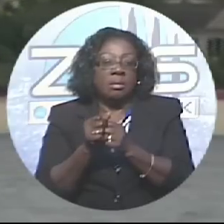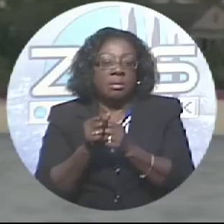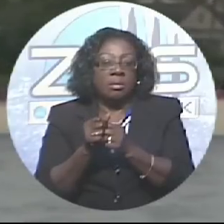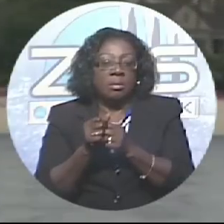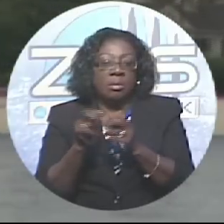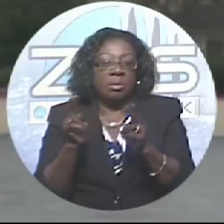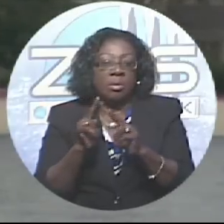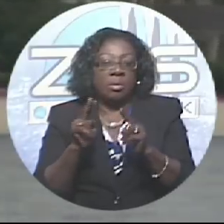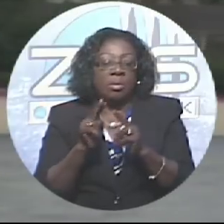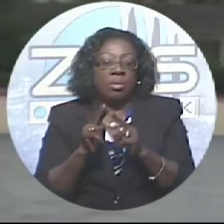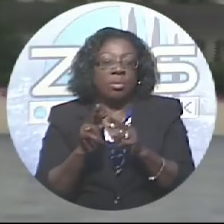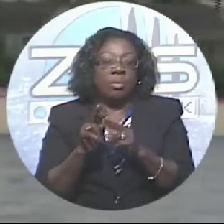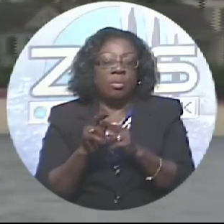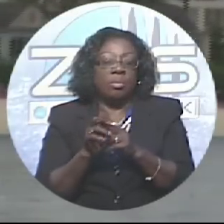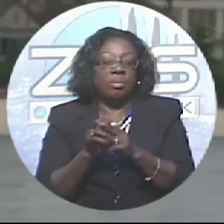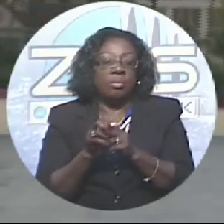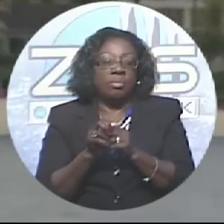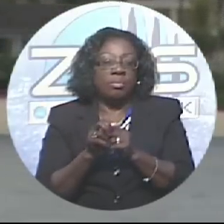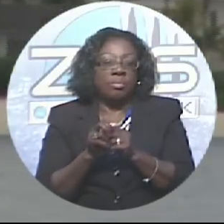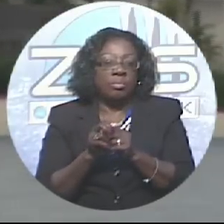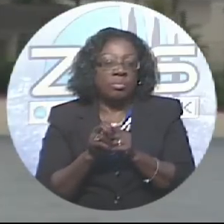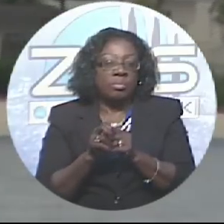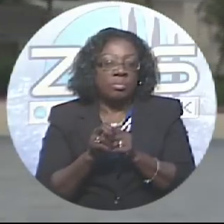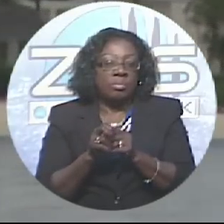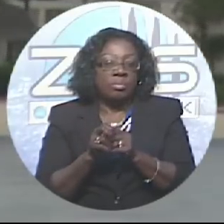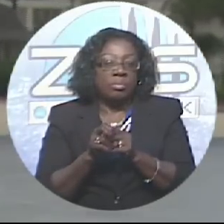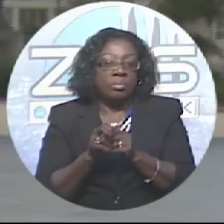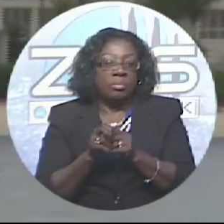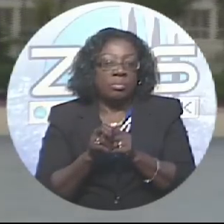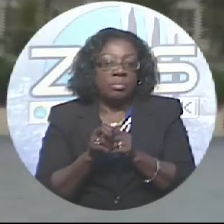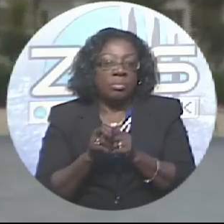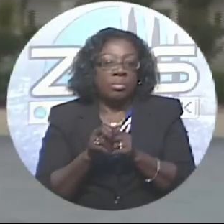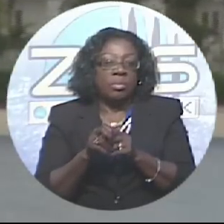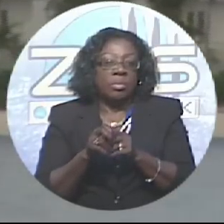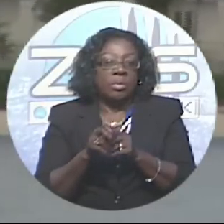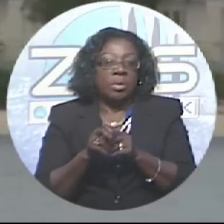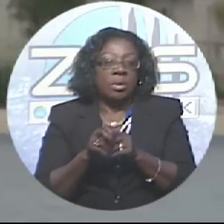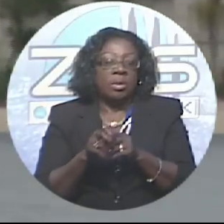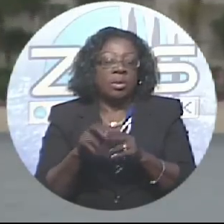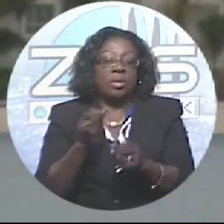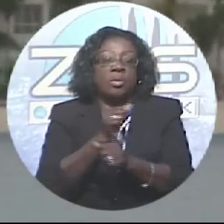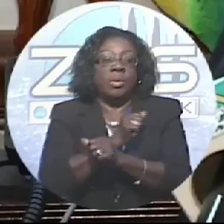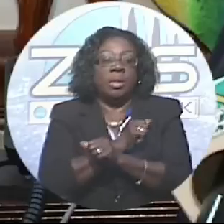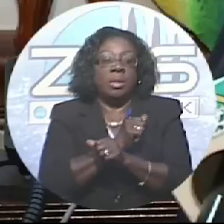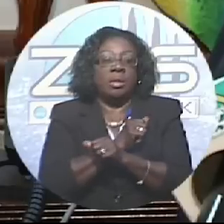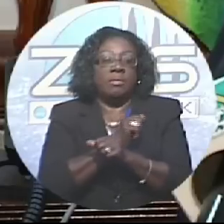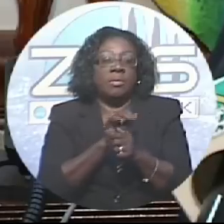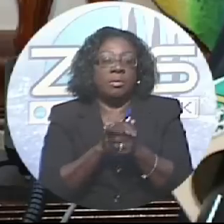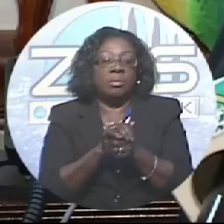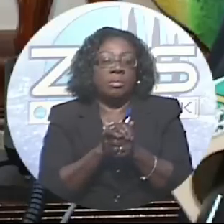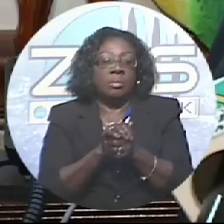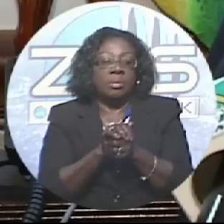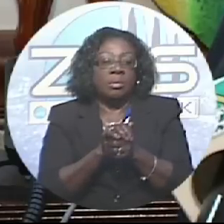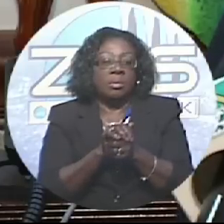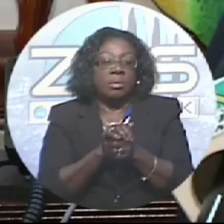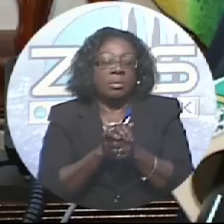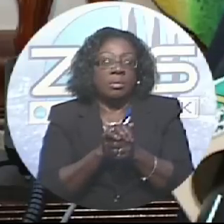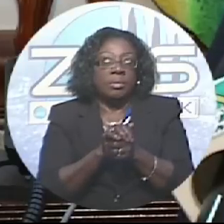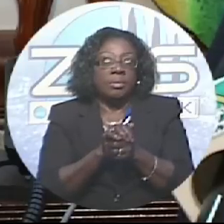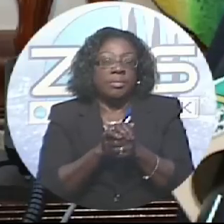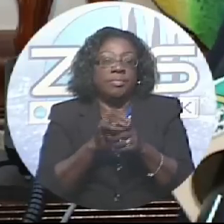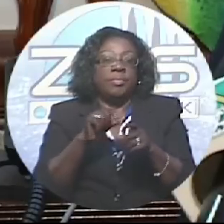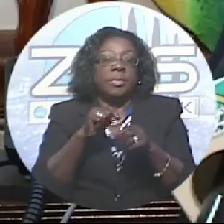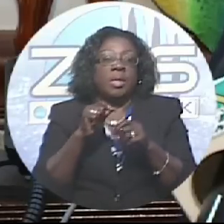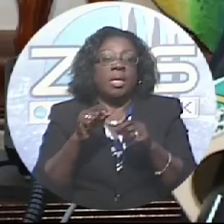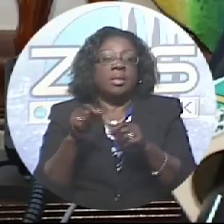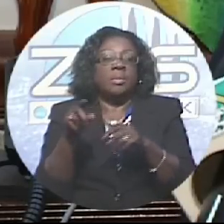brands of Hyatt and the casino hotel itself. So, like I said, we'd love to do more, and whatever the final